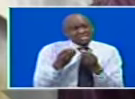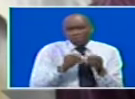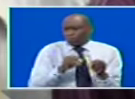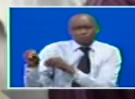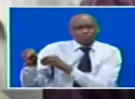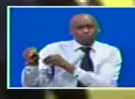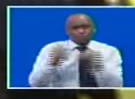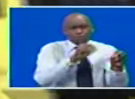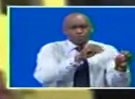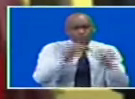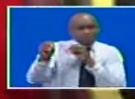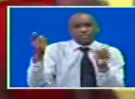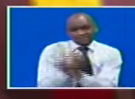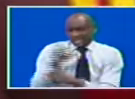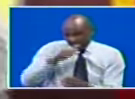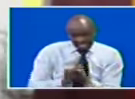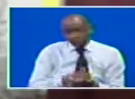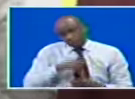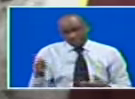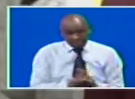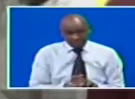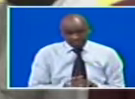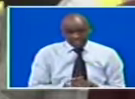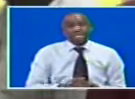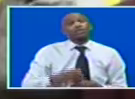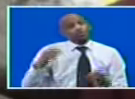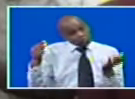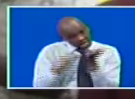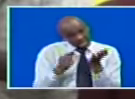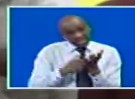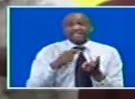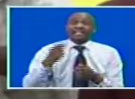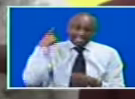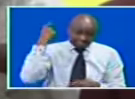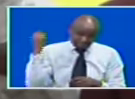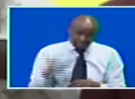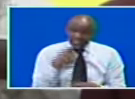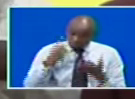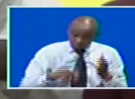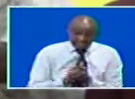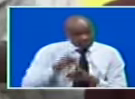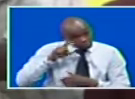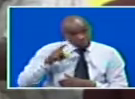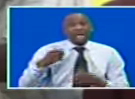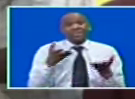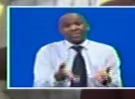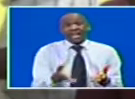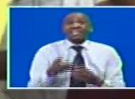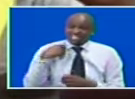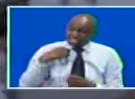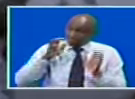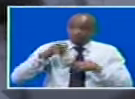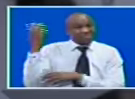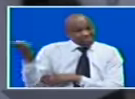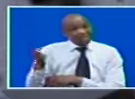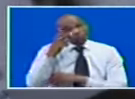moving from one agricultural region to another. Neighboring Uganda confirmed last month that the pests had attacked crops in farms